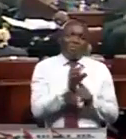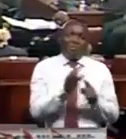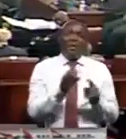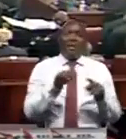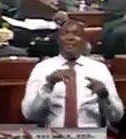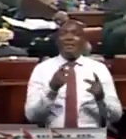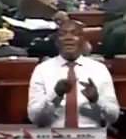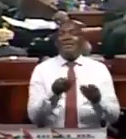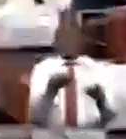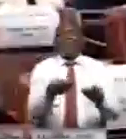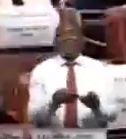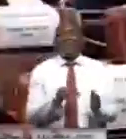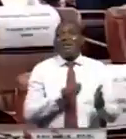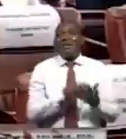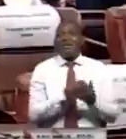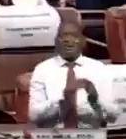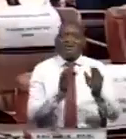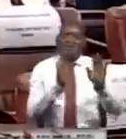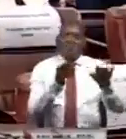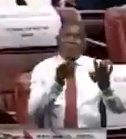my Lord, respectfully,